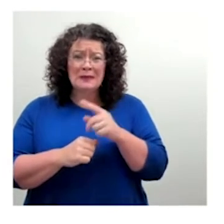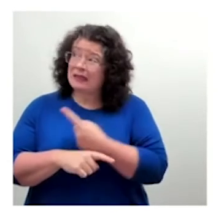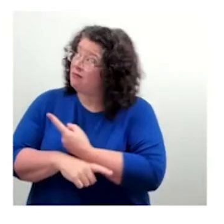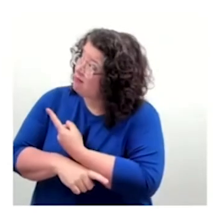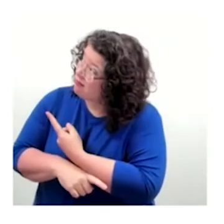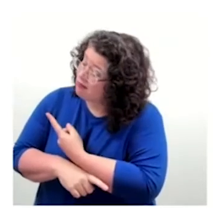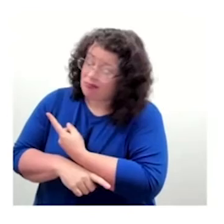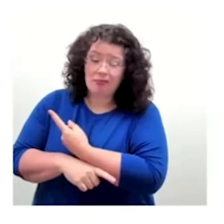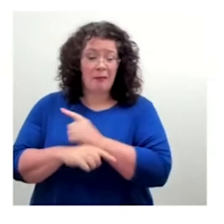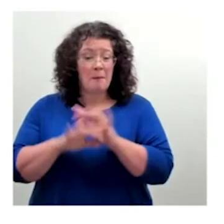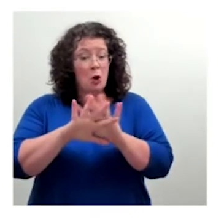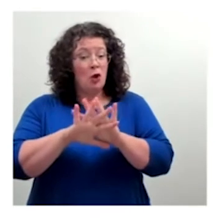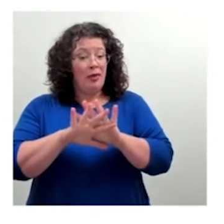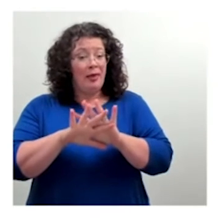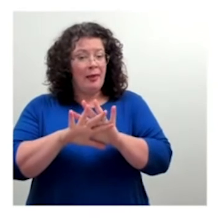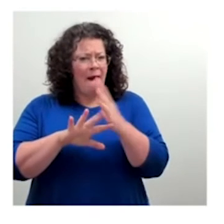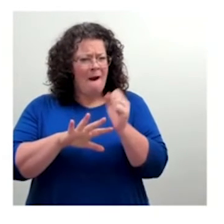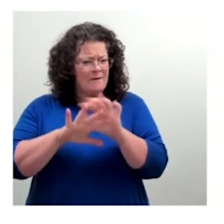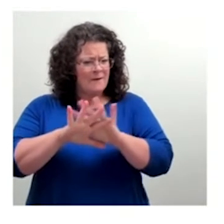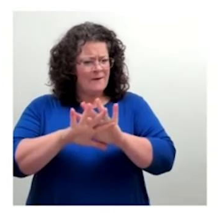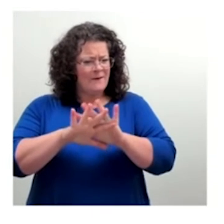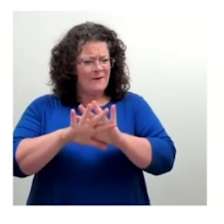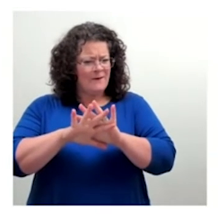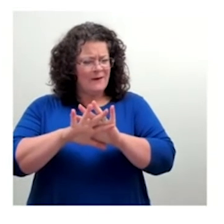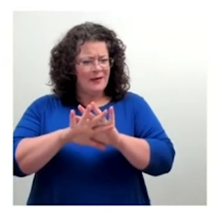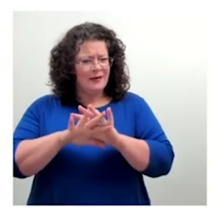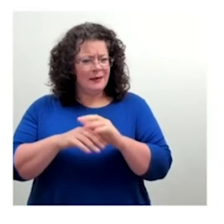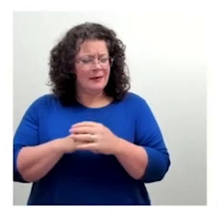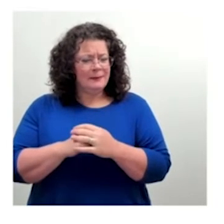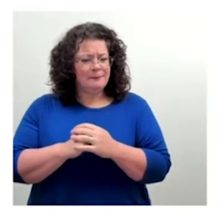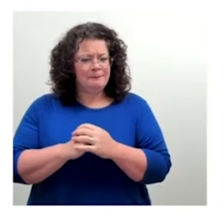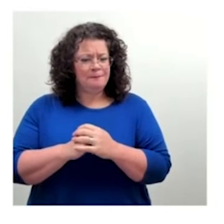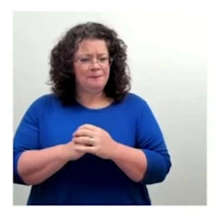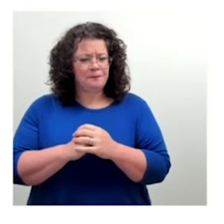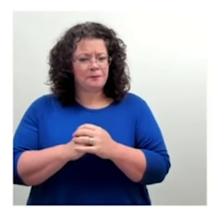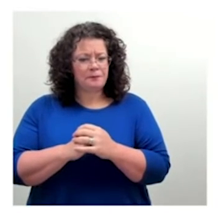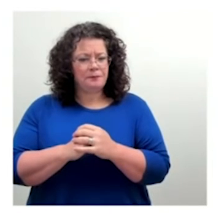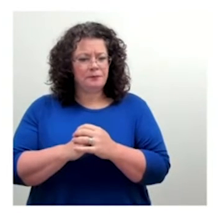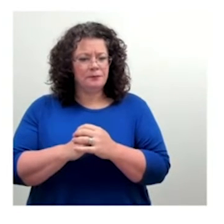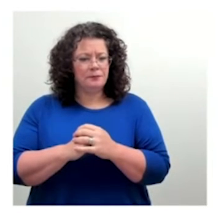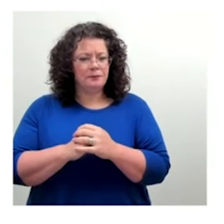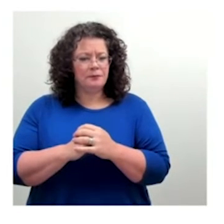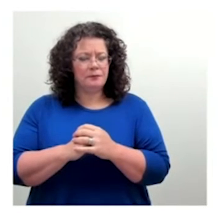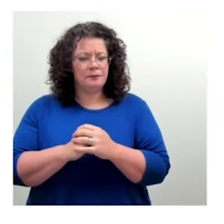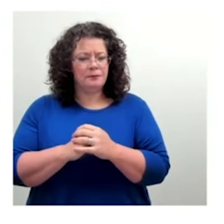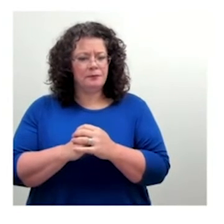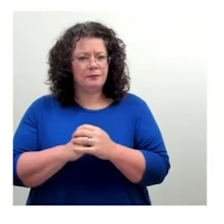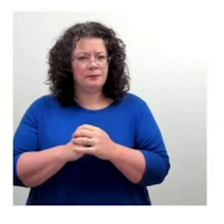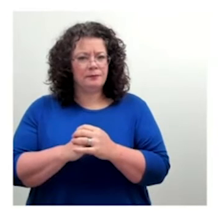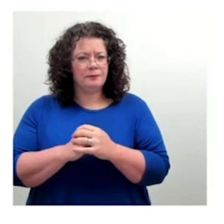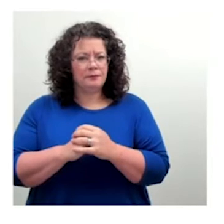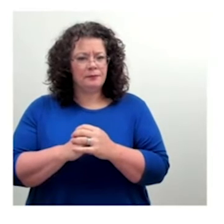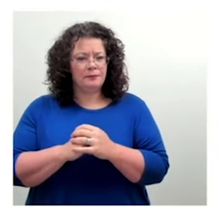it. The only thing that's not going to make it is in this facilities in the bottom right-hand corner. You can see the sort of bicycle